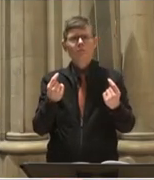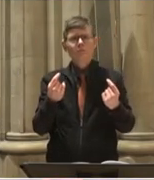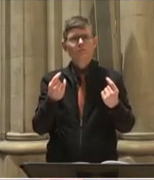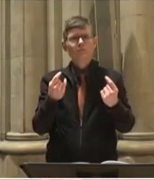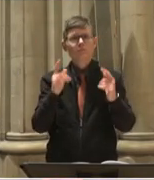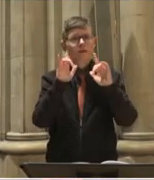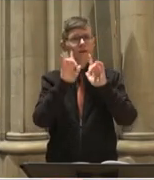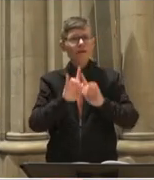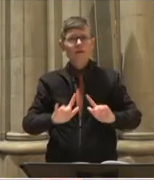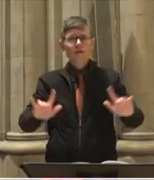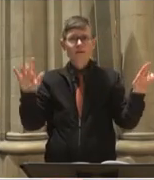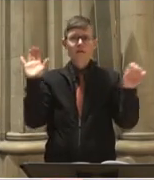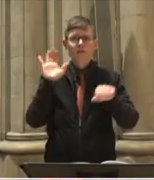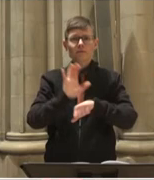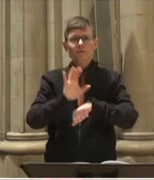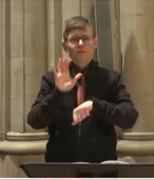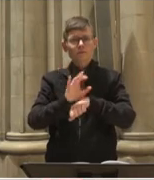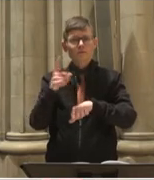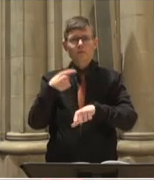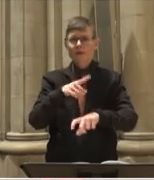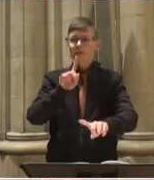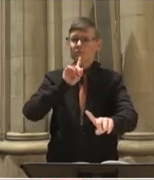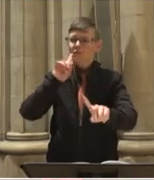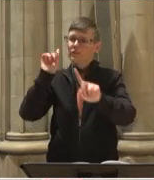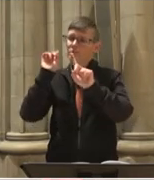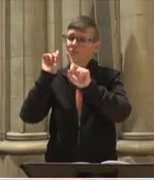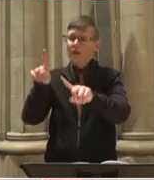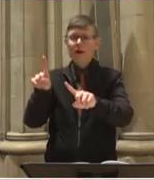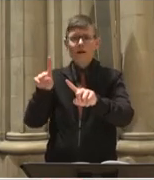Church, are to respond